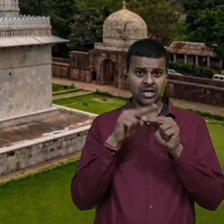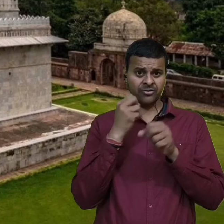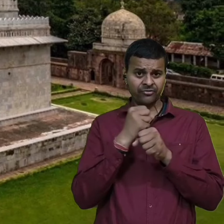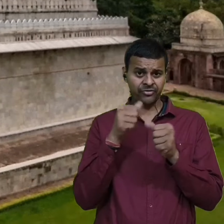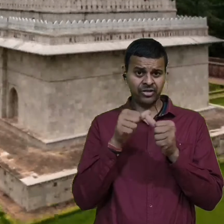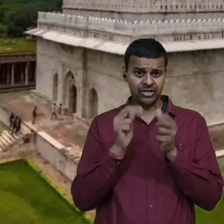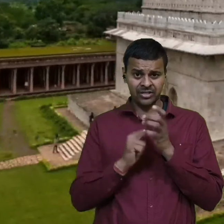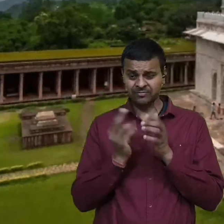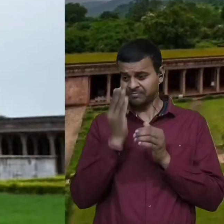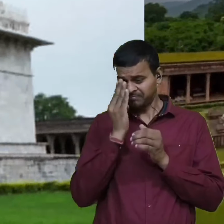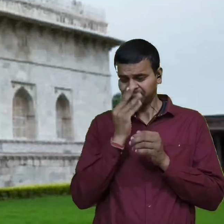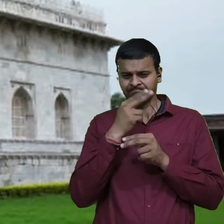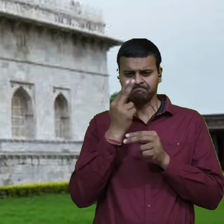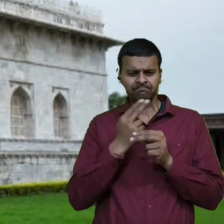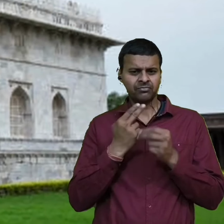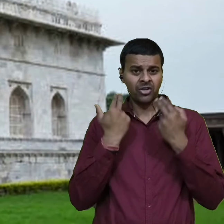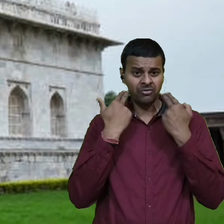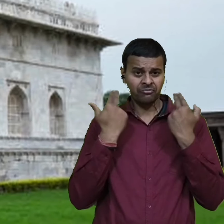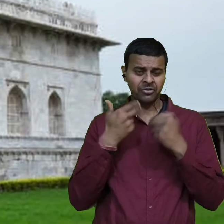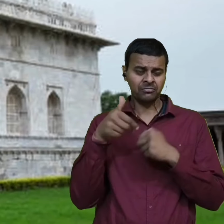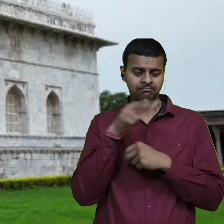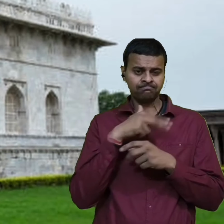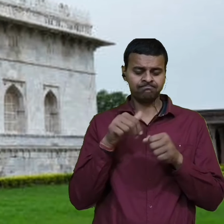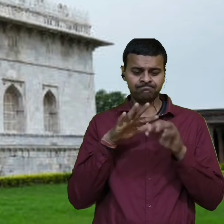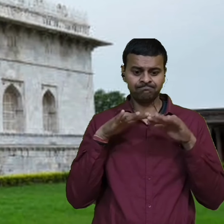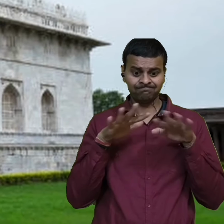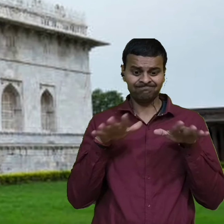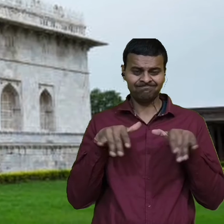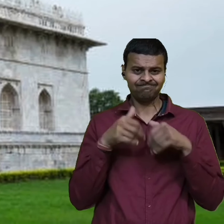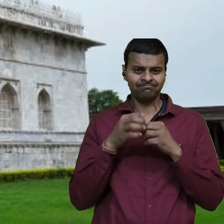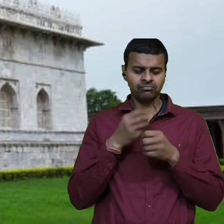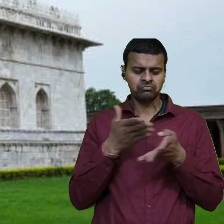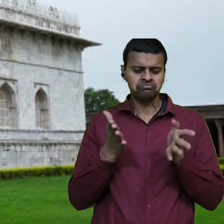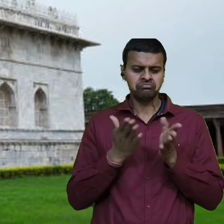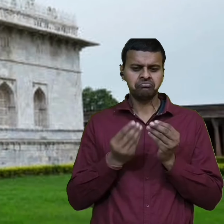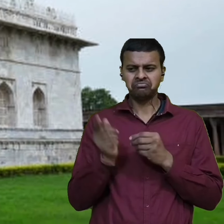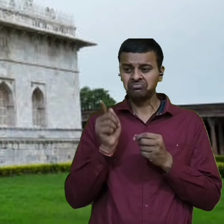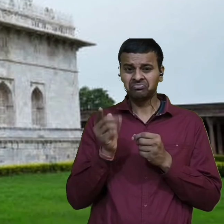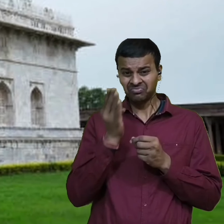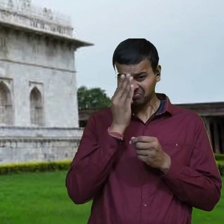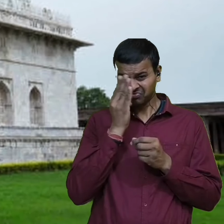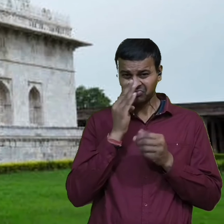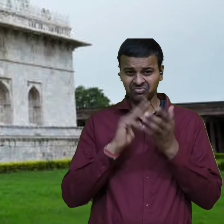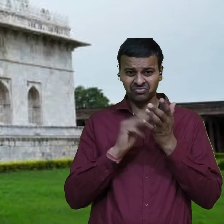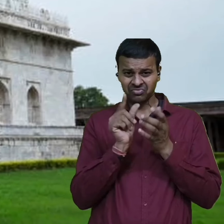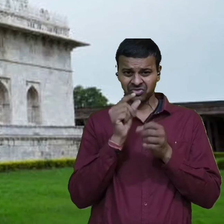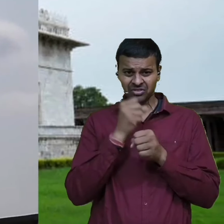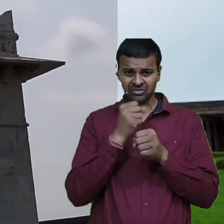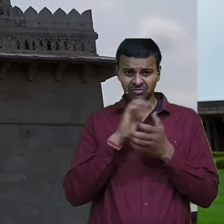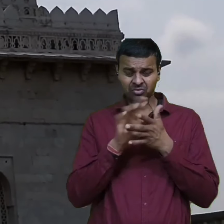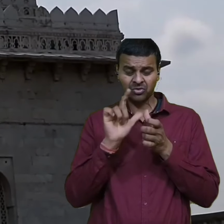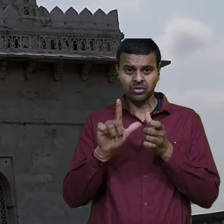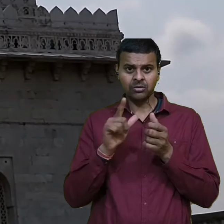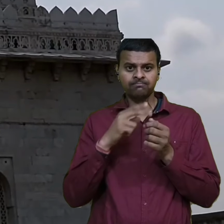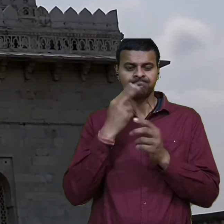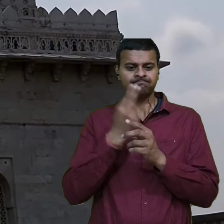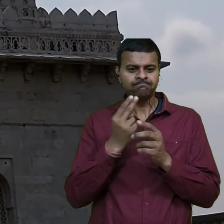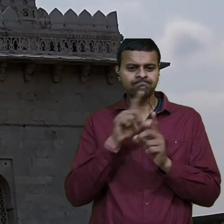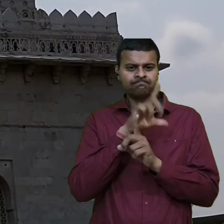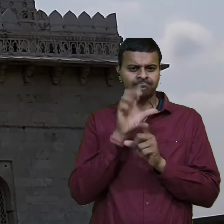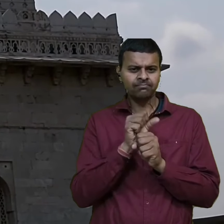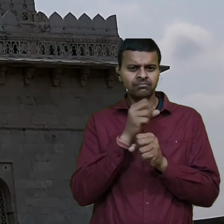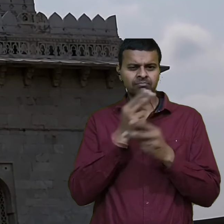and verandas with touch at every corner. It greatly influenced Mughal art. Shah Jahan signed